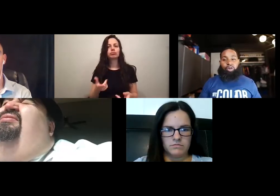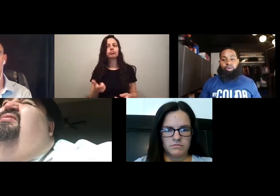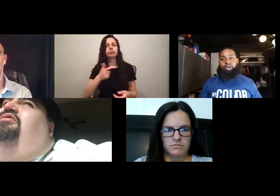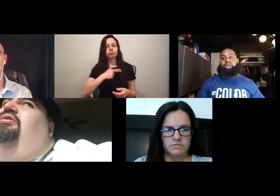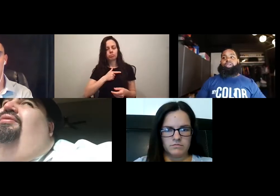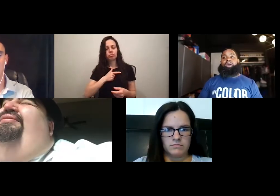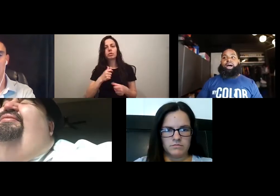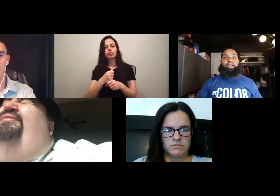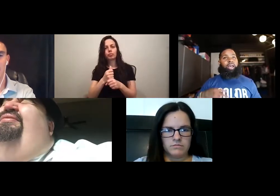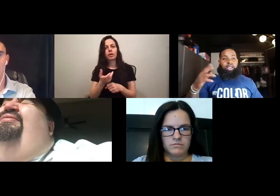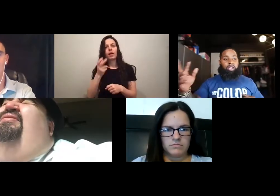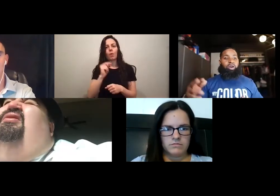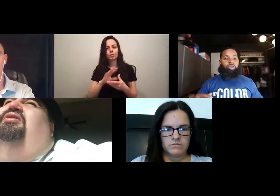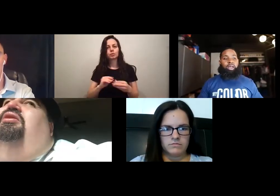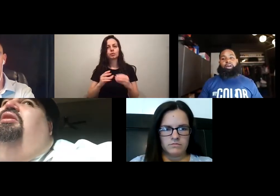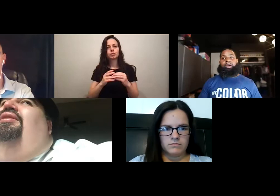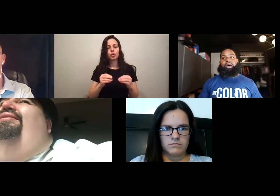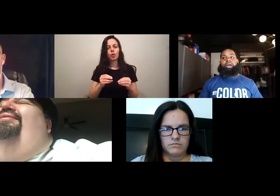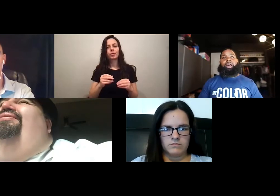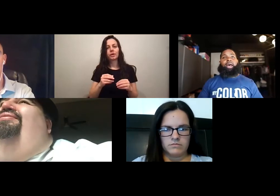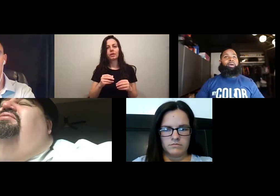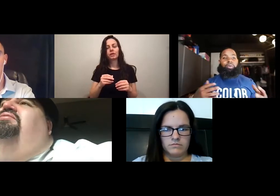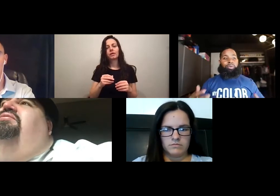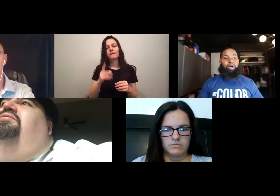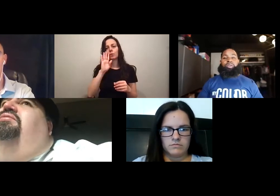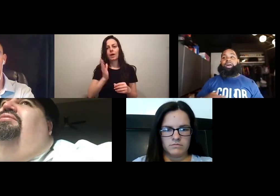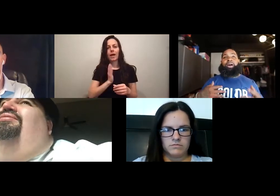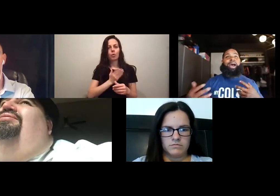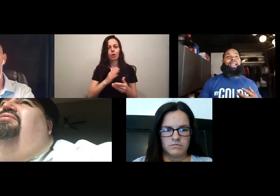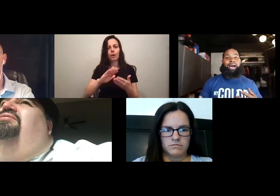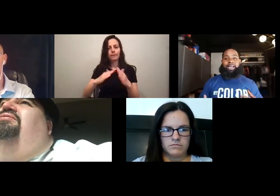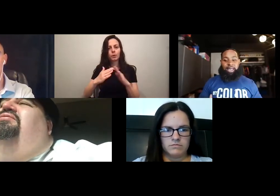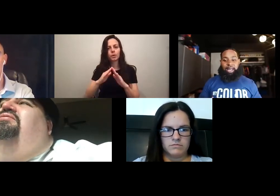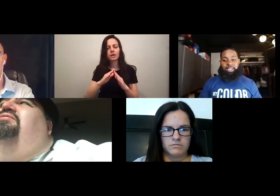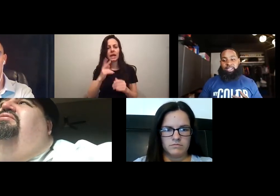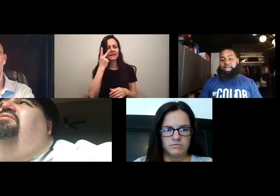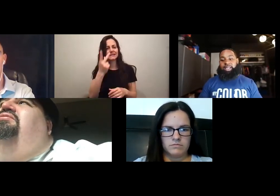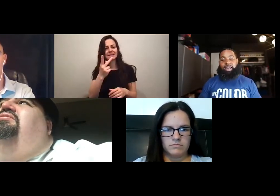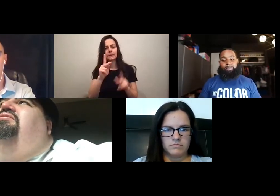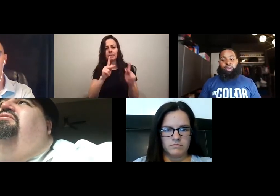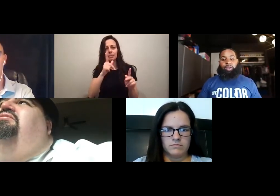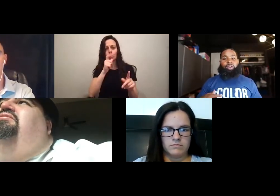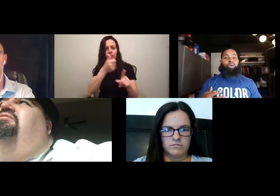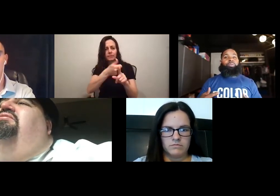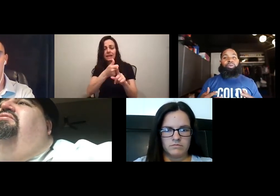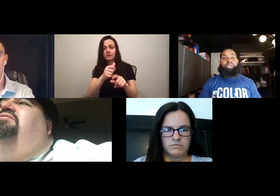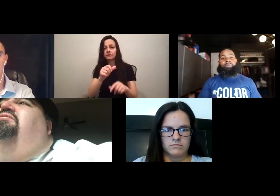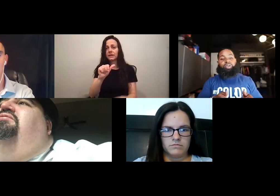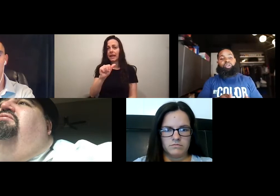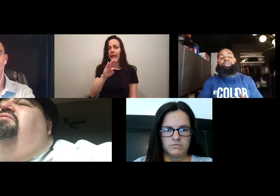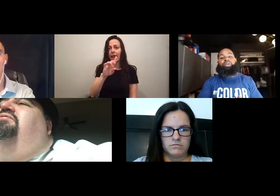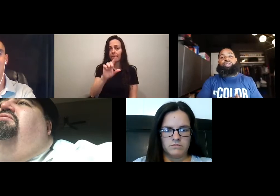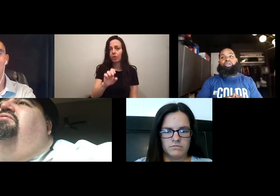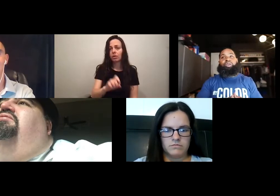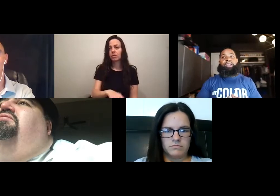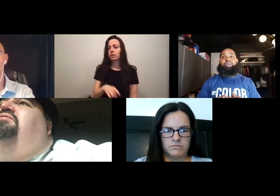our own. So I look at those that are able, those that are allies. And I just say that,